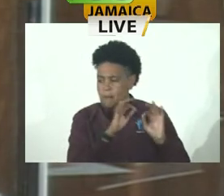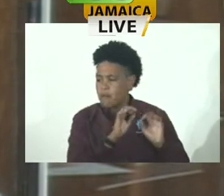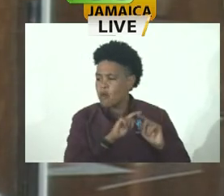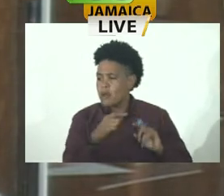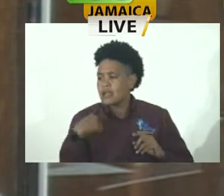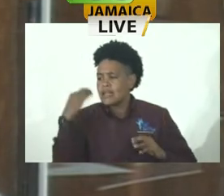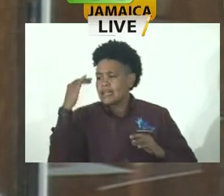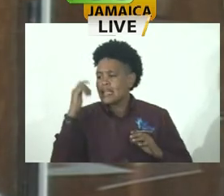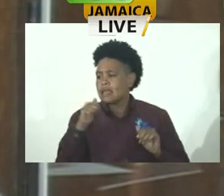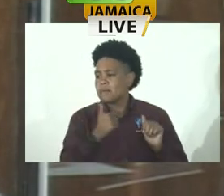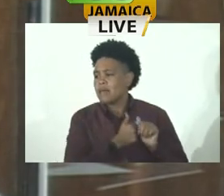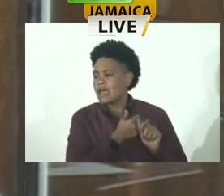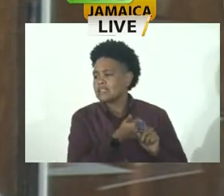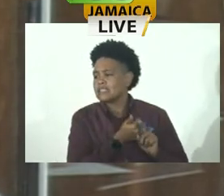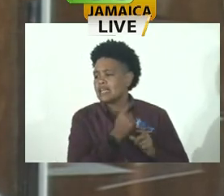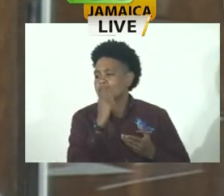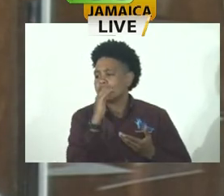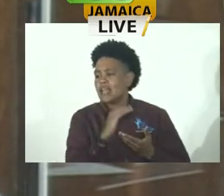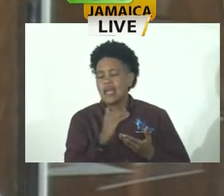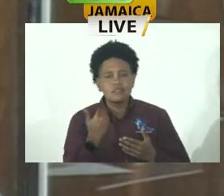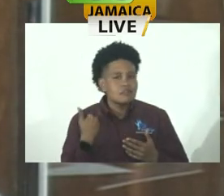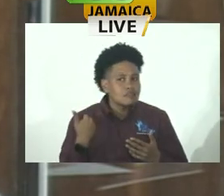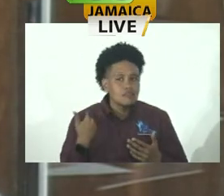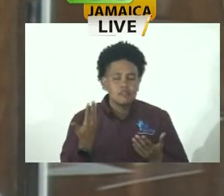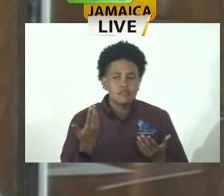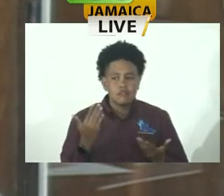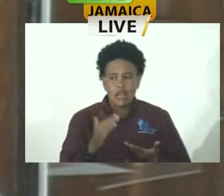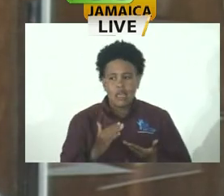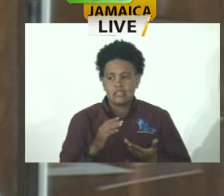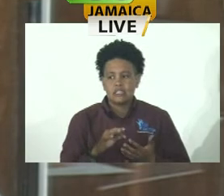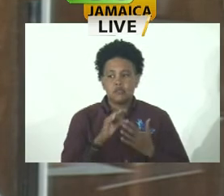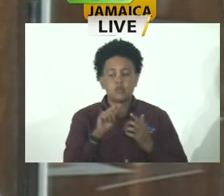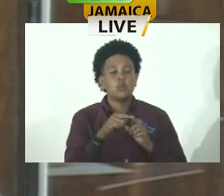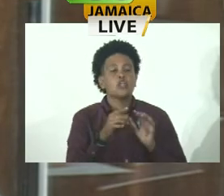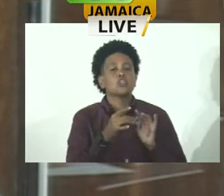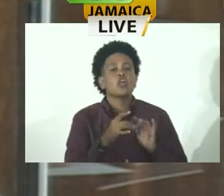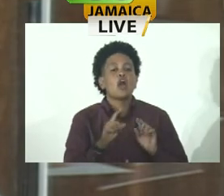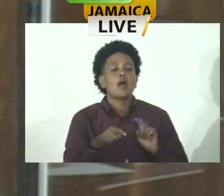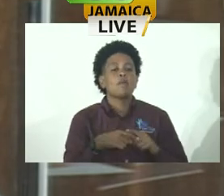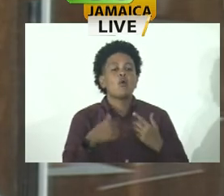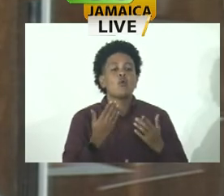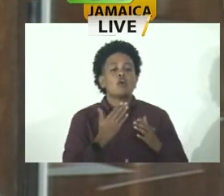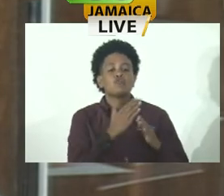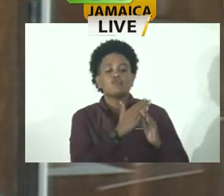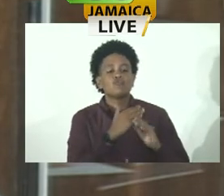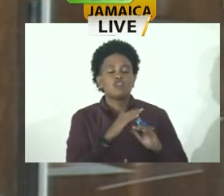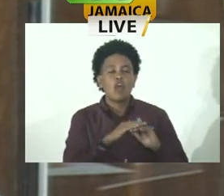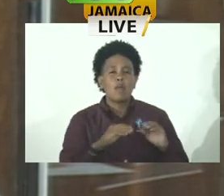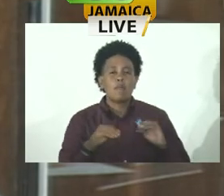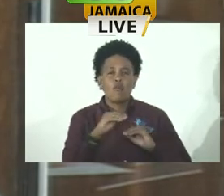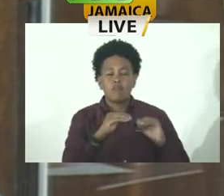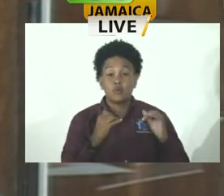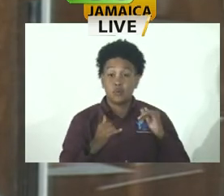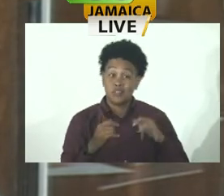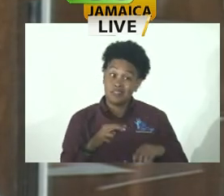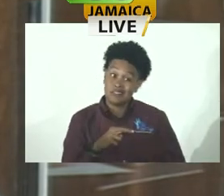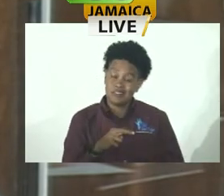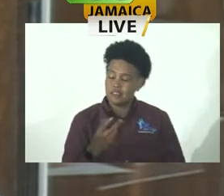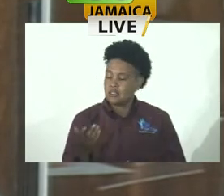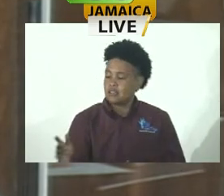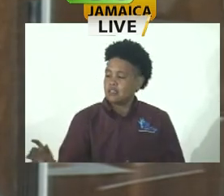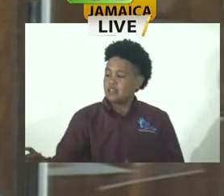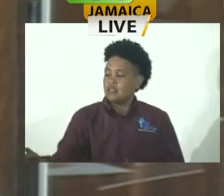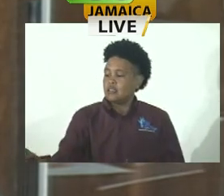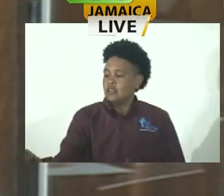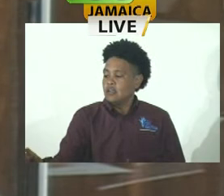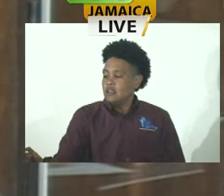behind it is less compelling i think uh especially when you're talking about restrictions on movement which are um